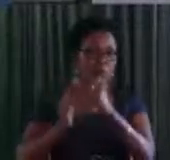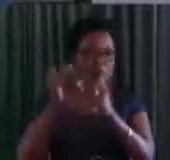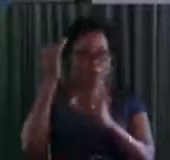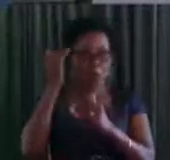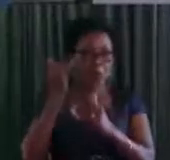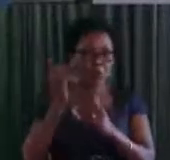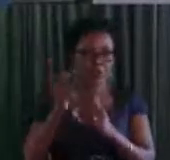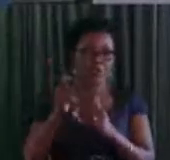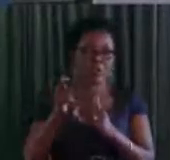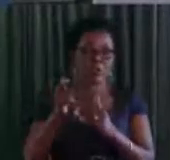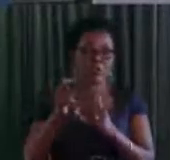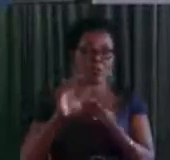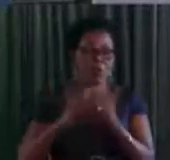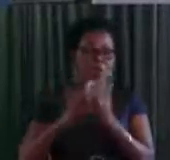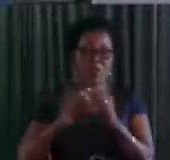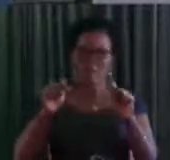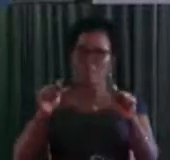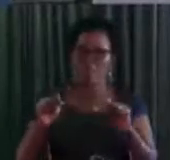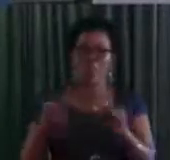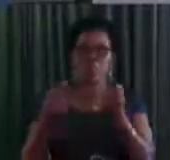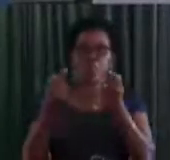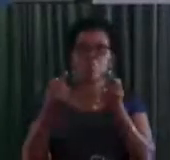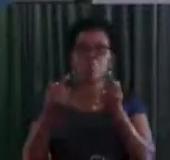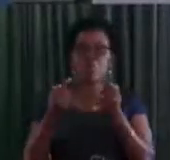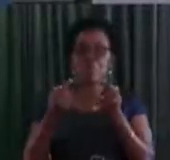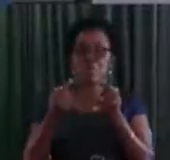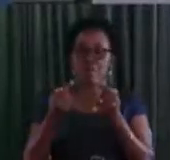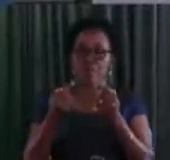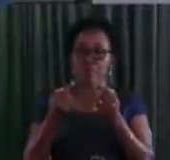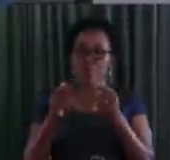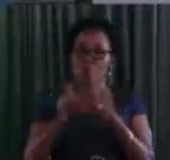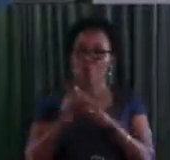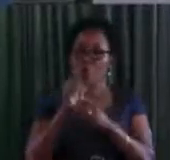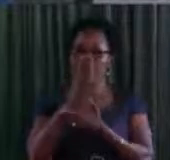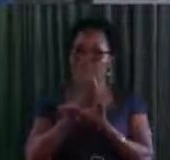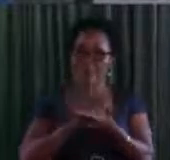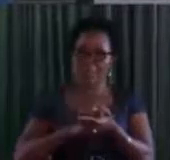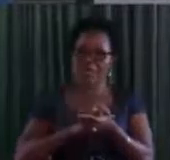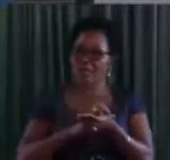somewhat contradictory, and sometimes unnecessary.